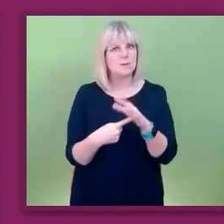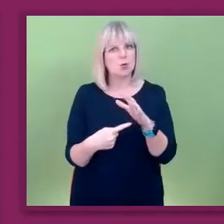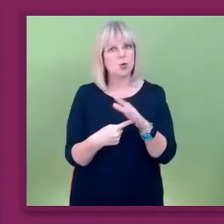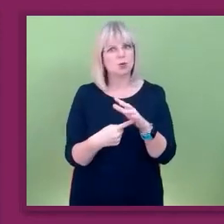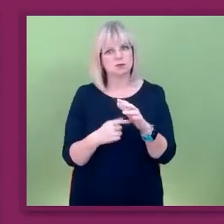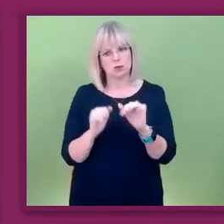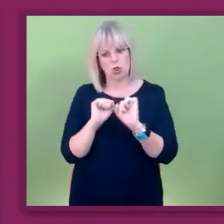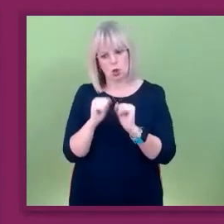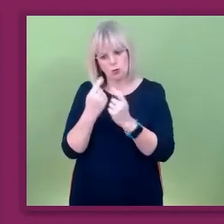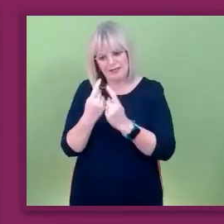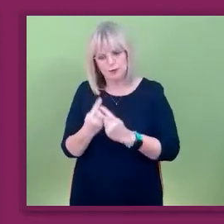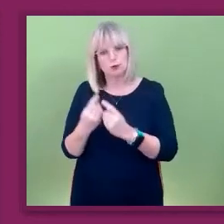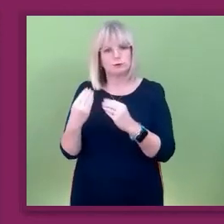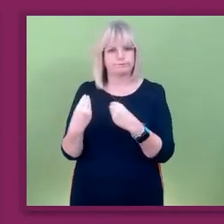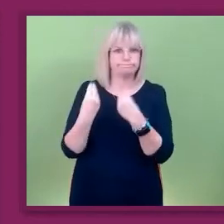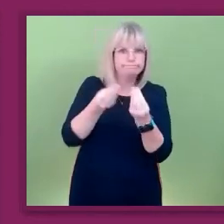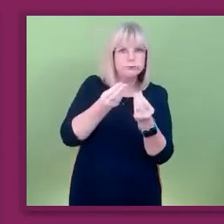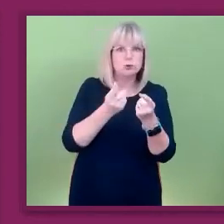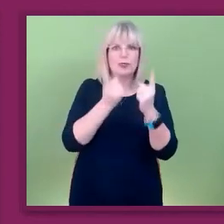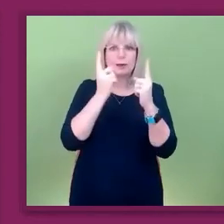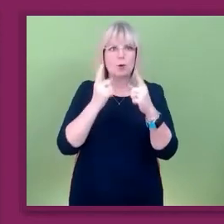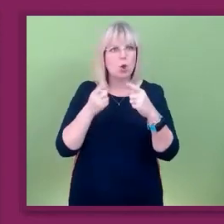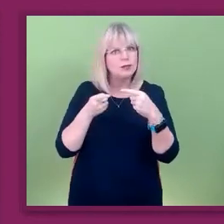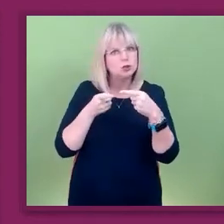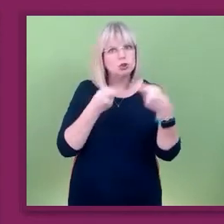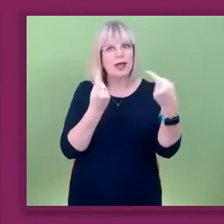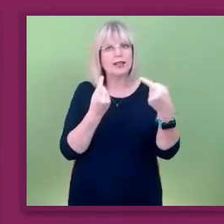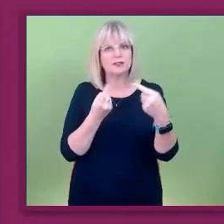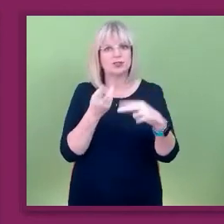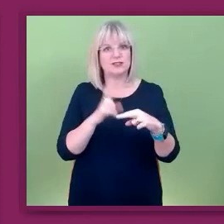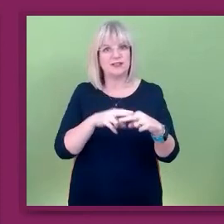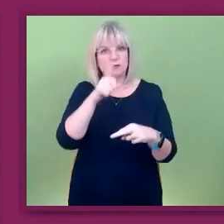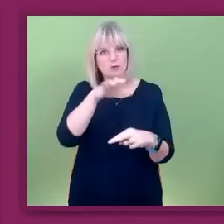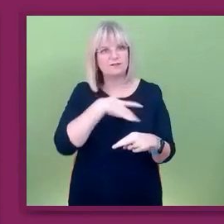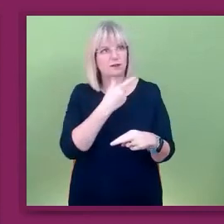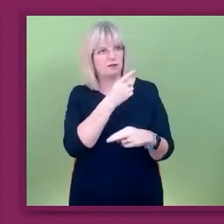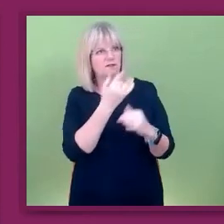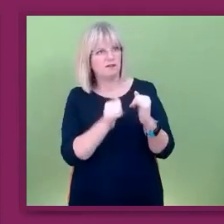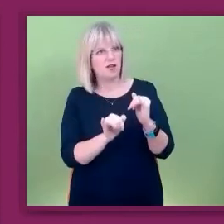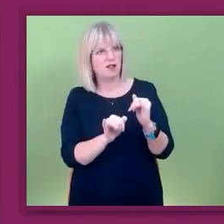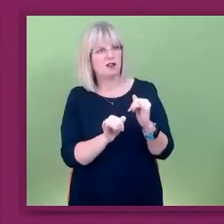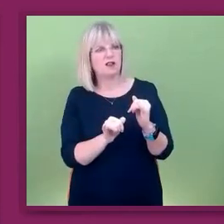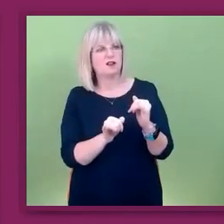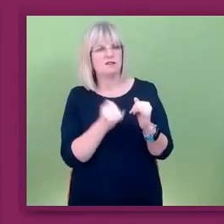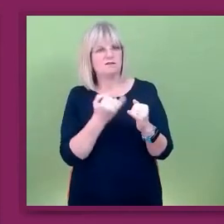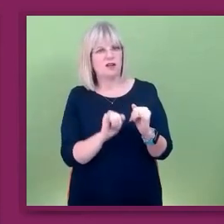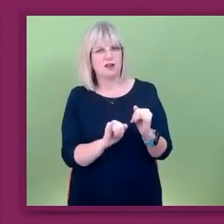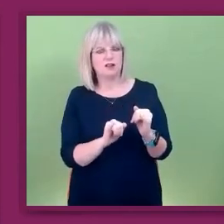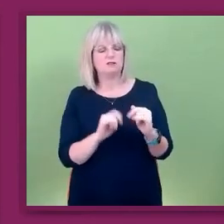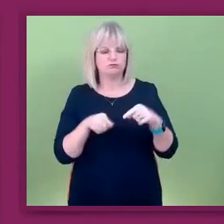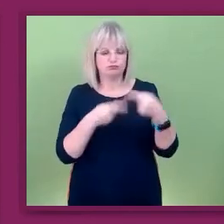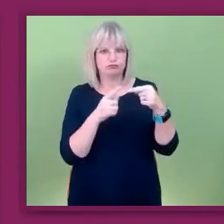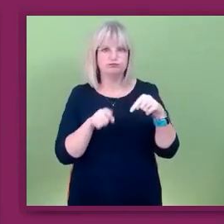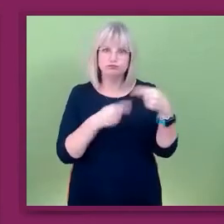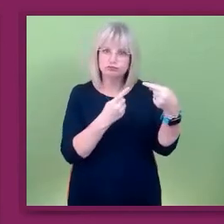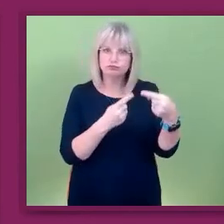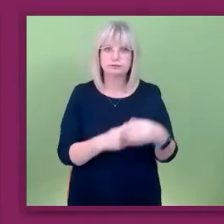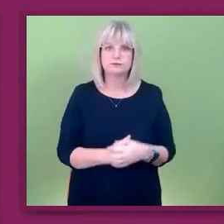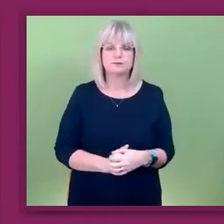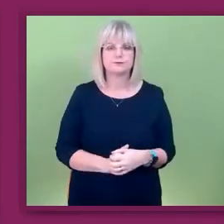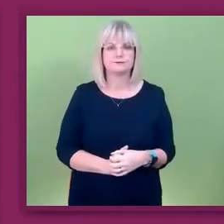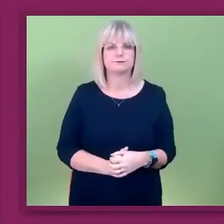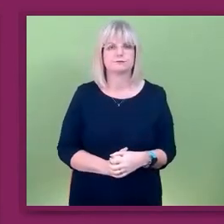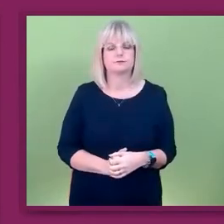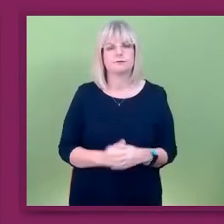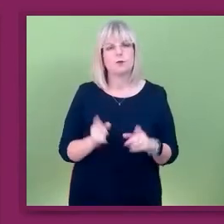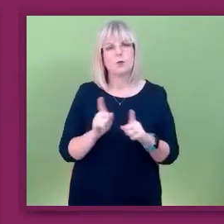and challenge them when you think that they are failing short. The other thing I would say is consider becoming a